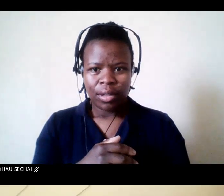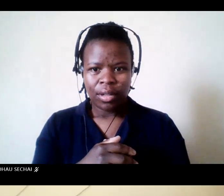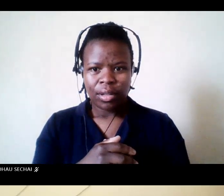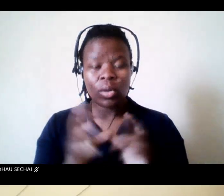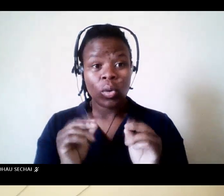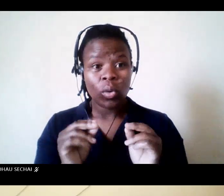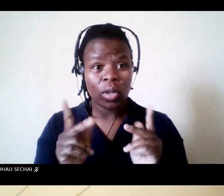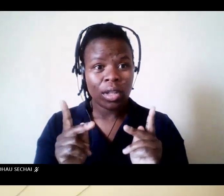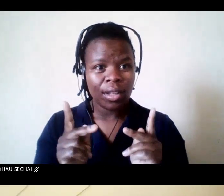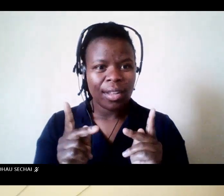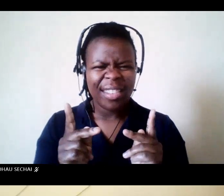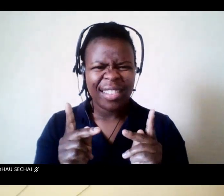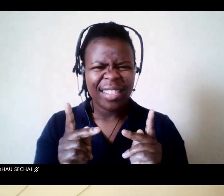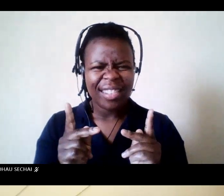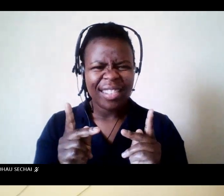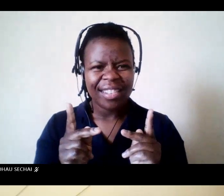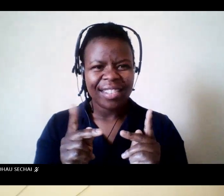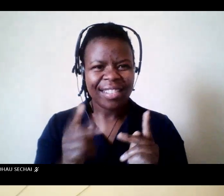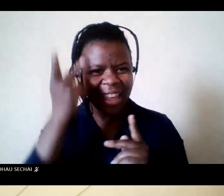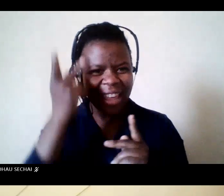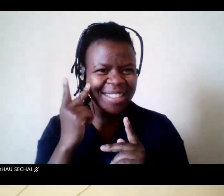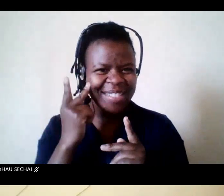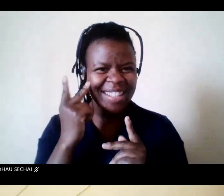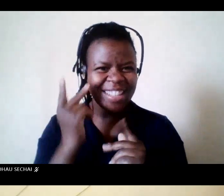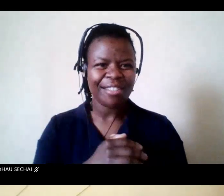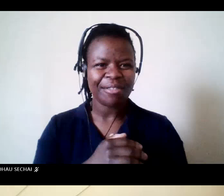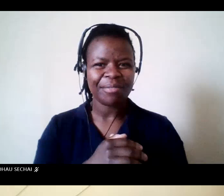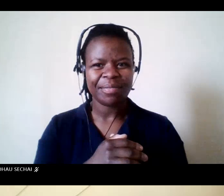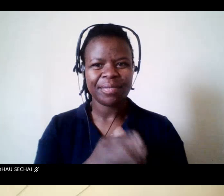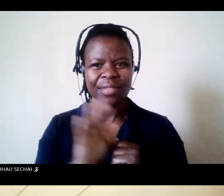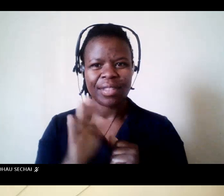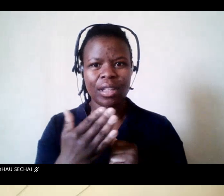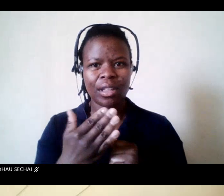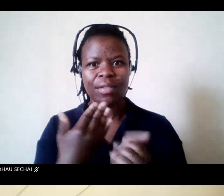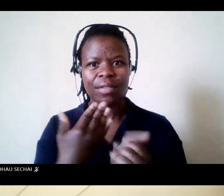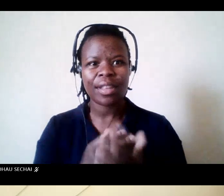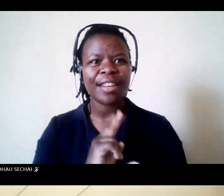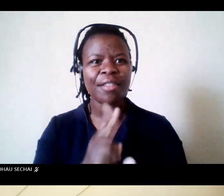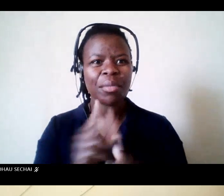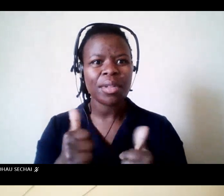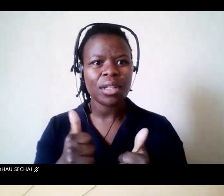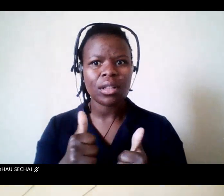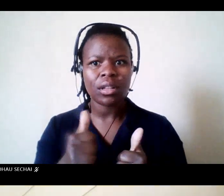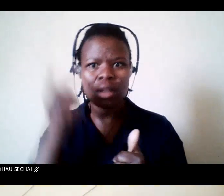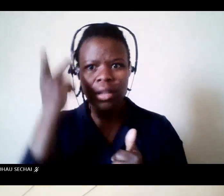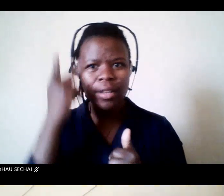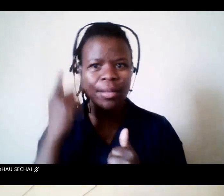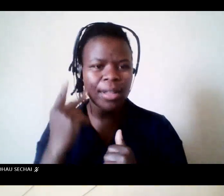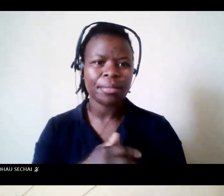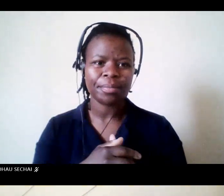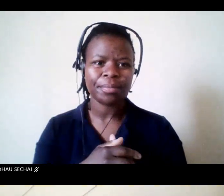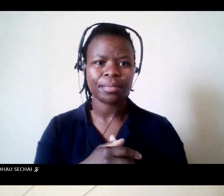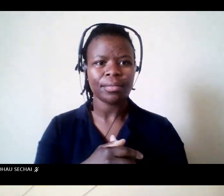okay, Hello Bohile, Yeah. if I'm able has not to connect. Yeah. Yes.